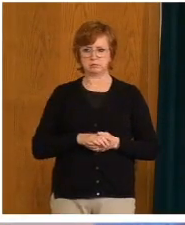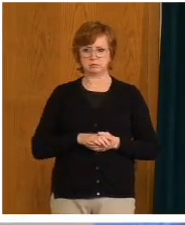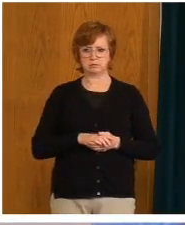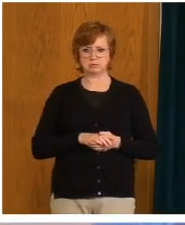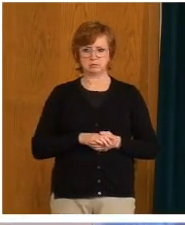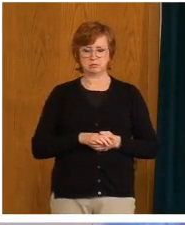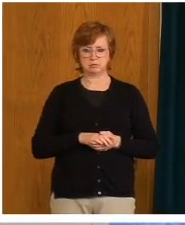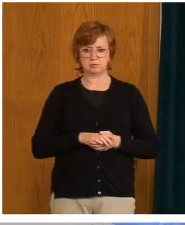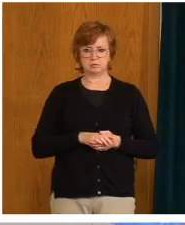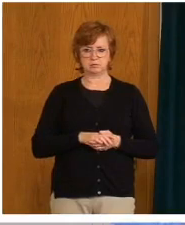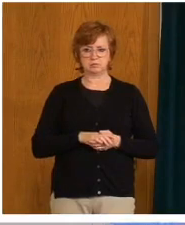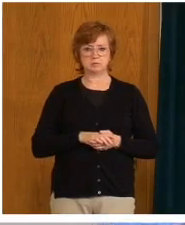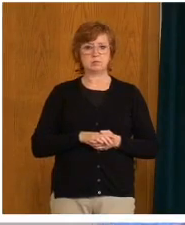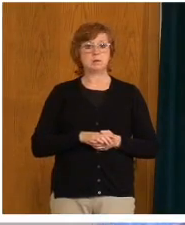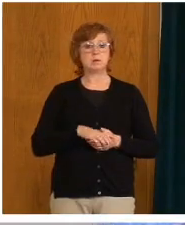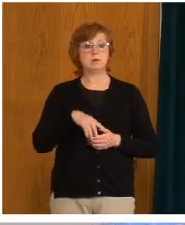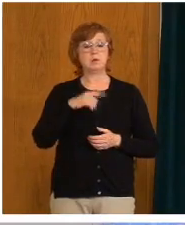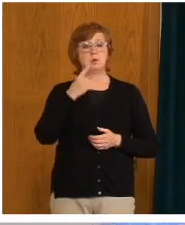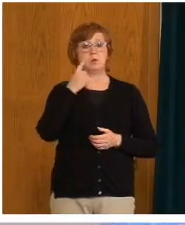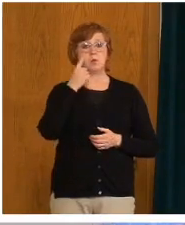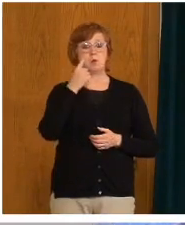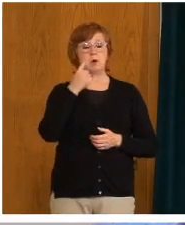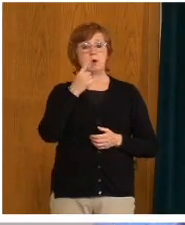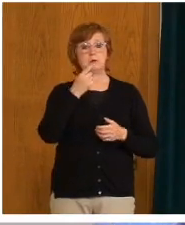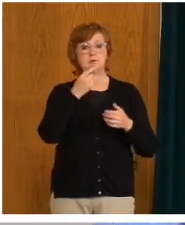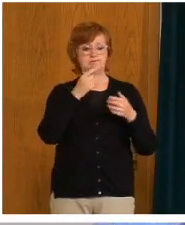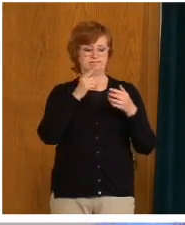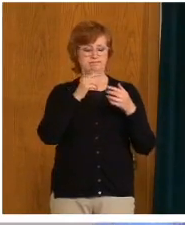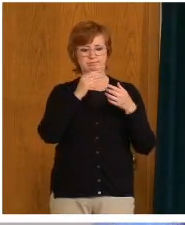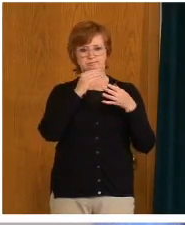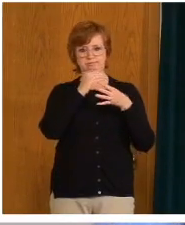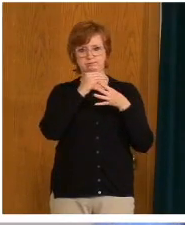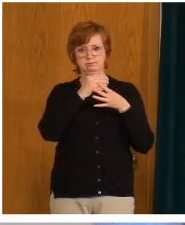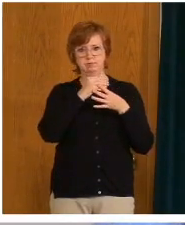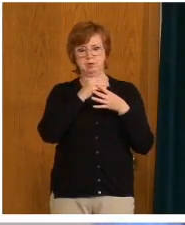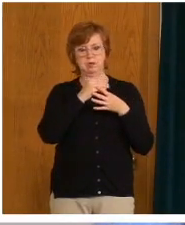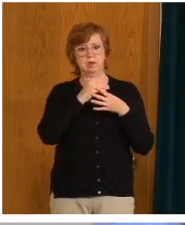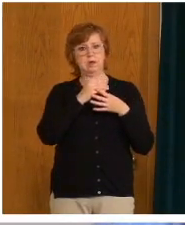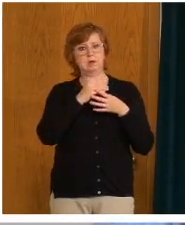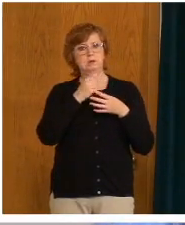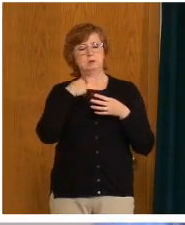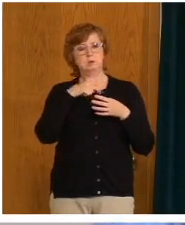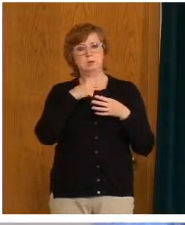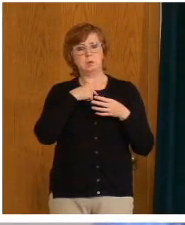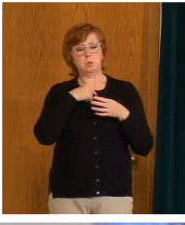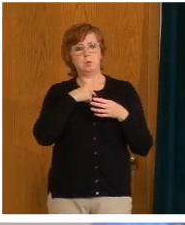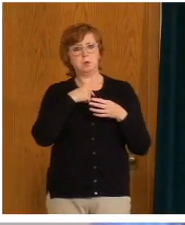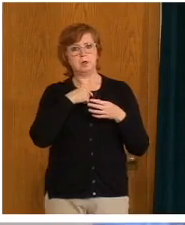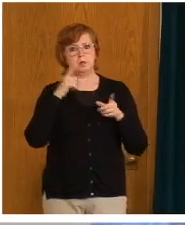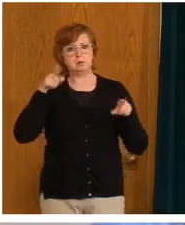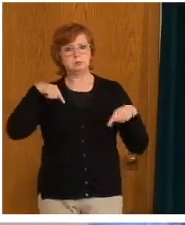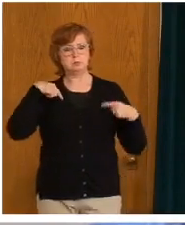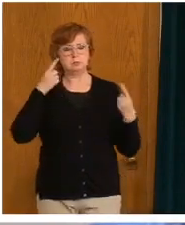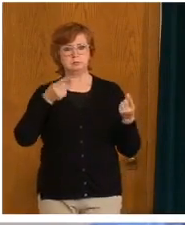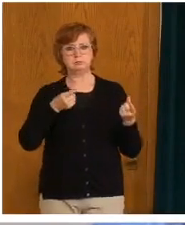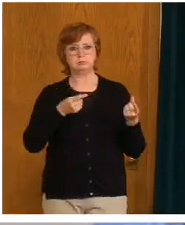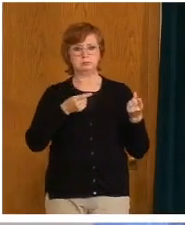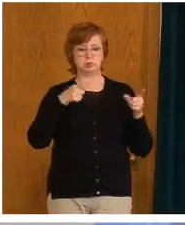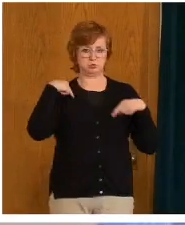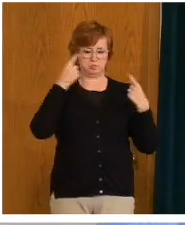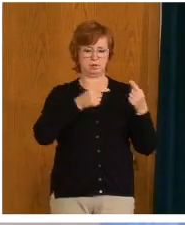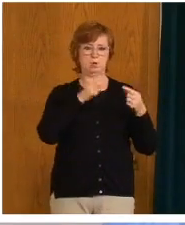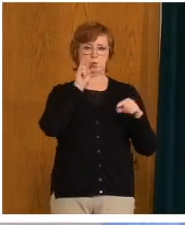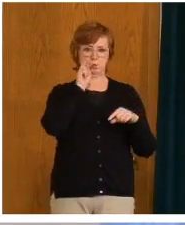So Alison, one of the things that we're doing, as you know, throughout the pandemic is monitoring our hospital capacity and ICU capacity. We have been